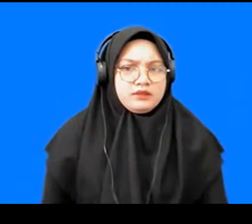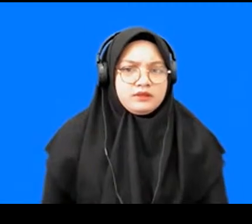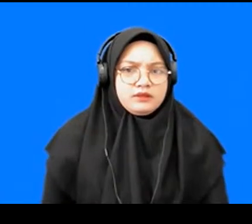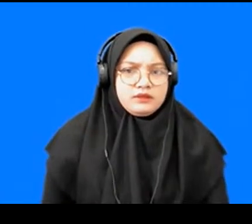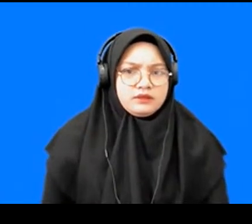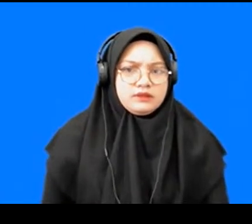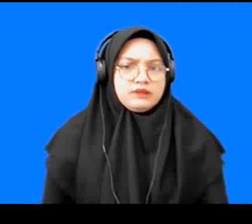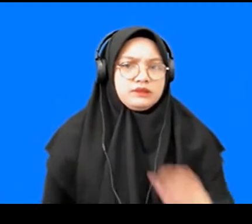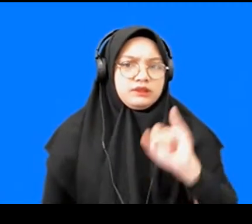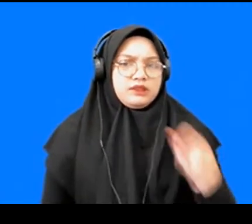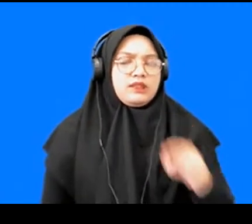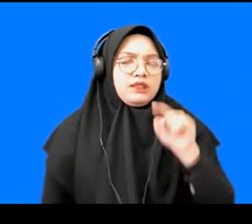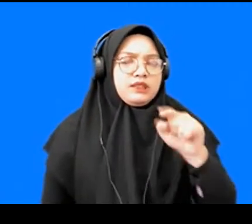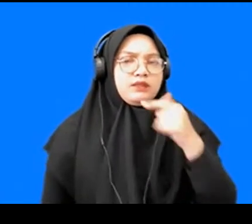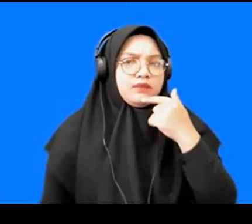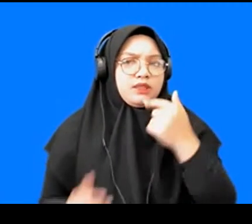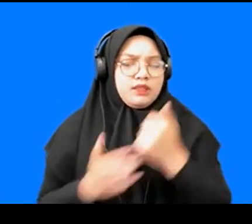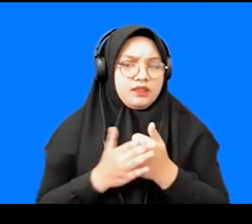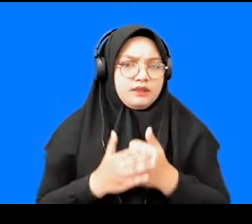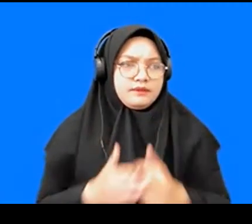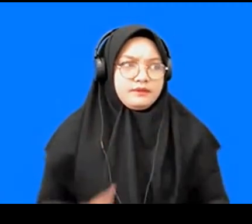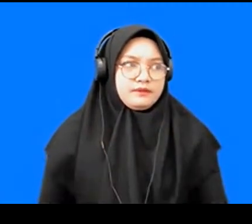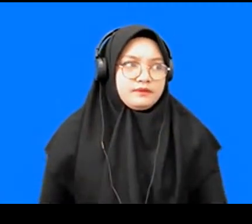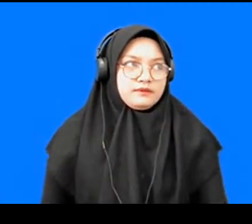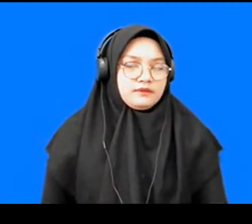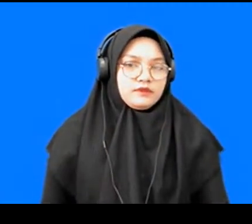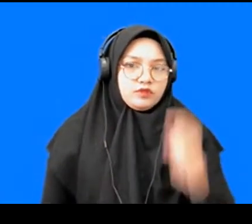that, and I think that's our collective responsibility.